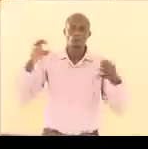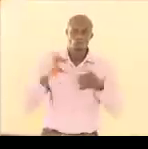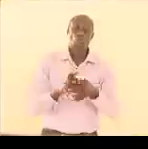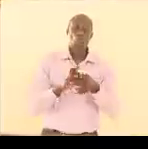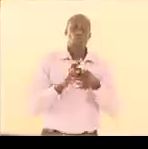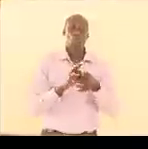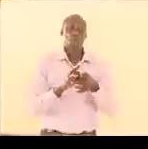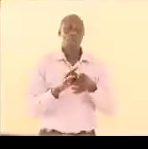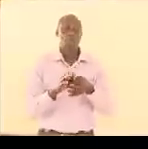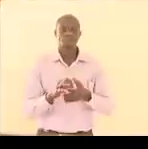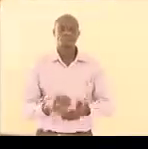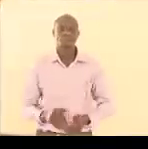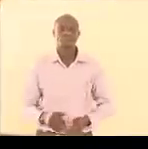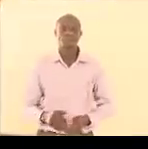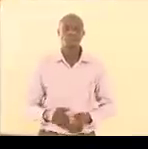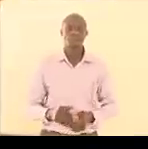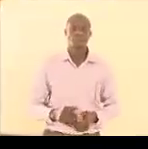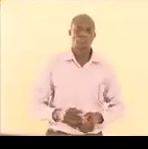Fraternity.